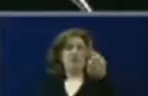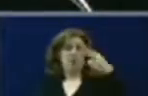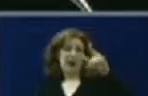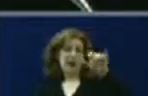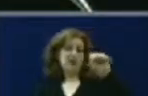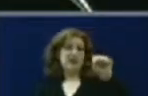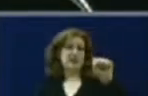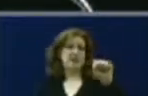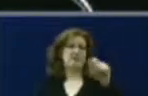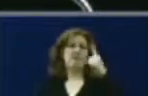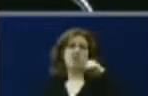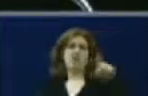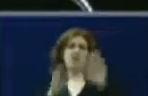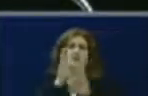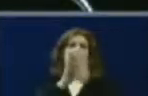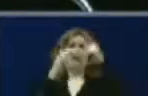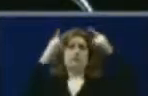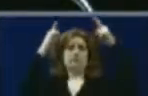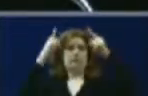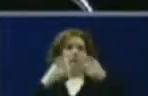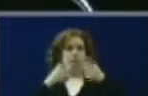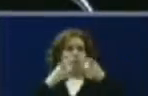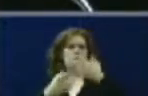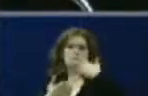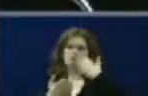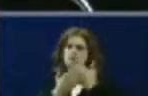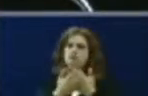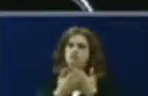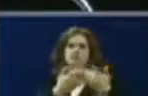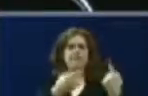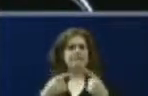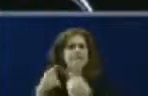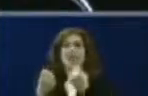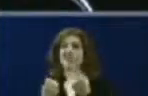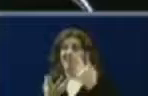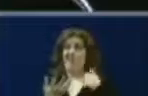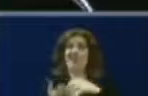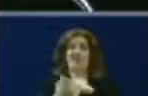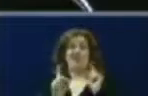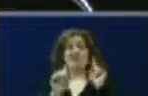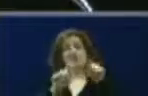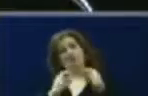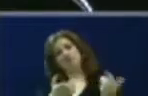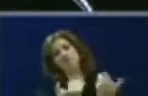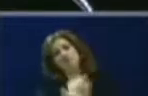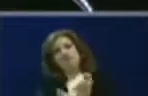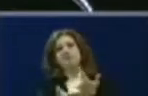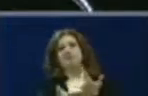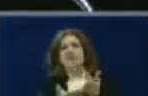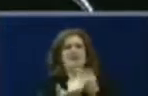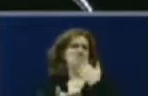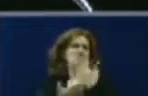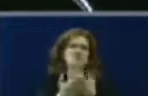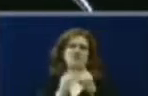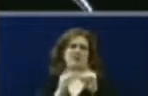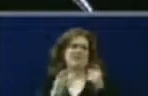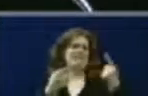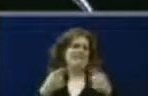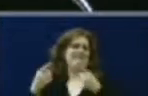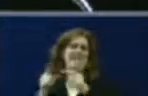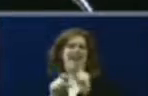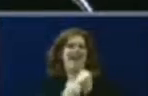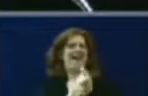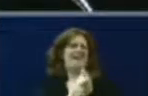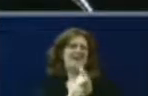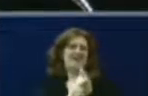their Excel Awards. That was a great event that a lot of us had a chance to attend, and that's always a great event every year. So those are the